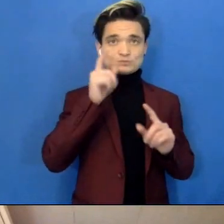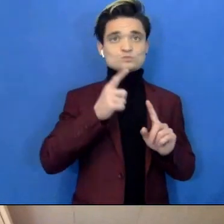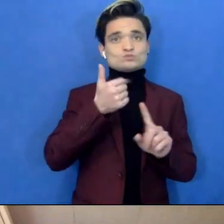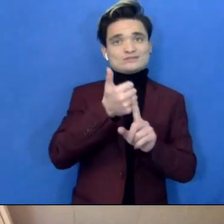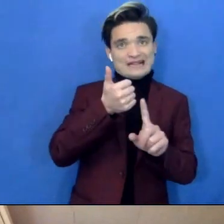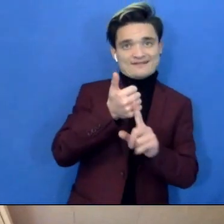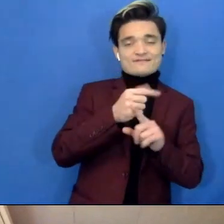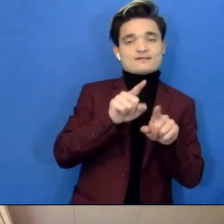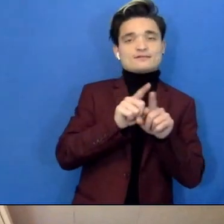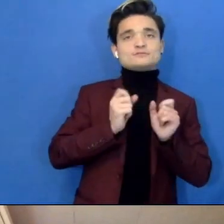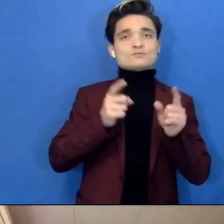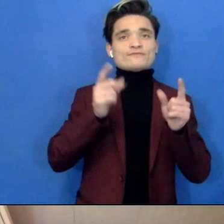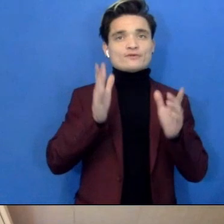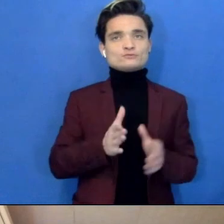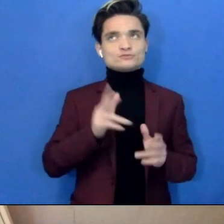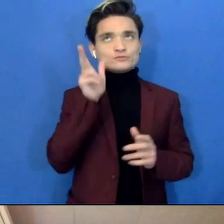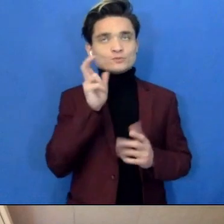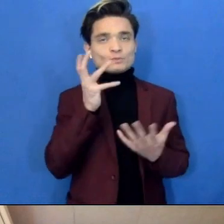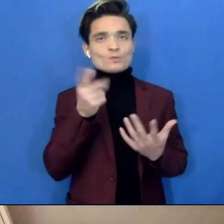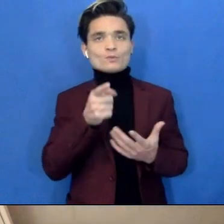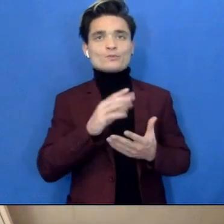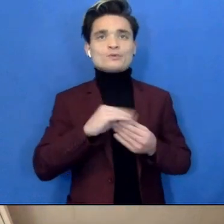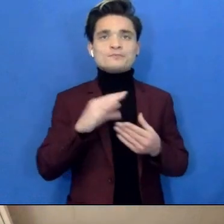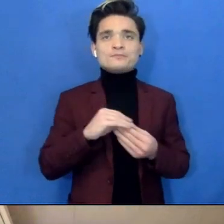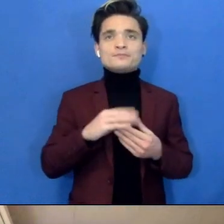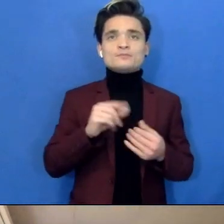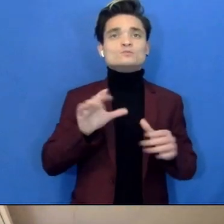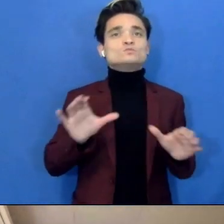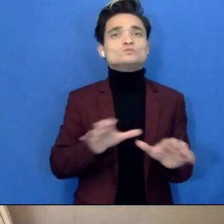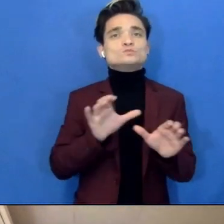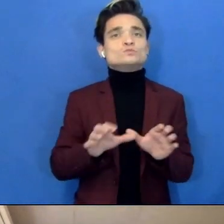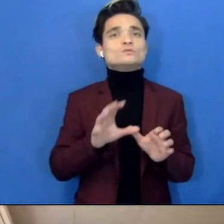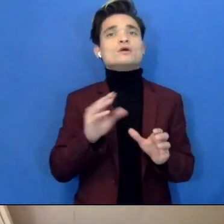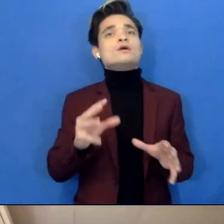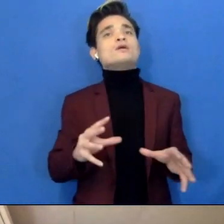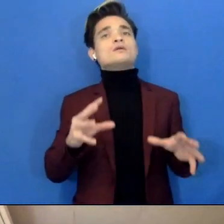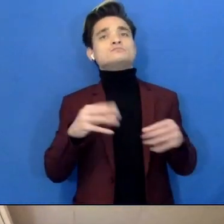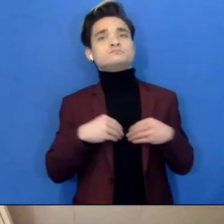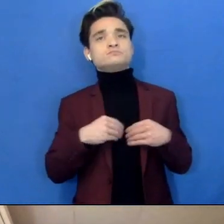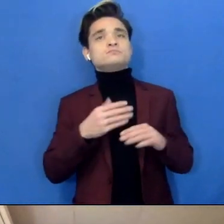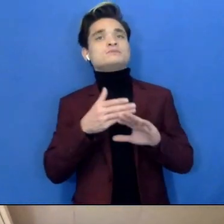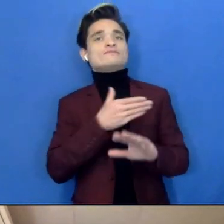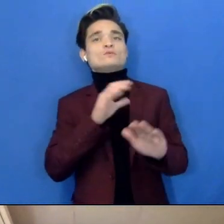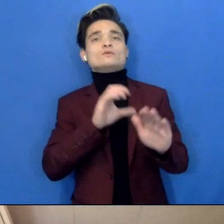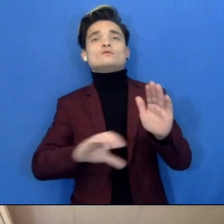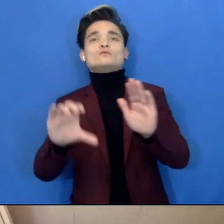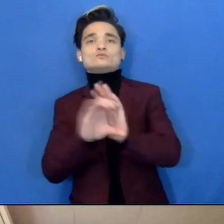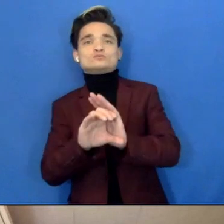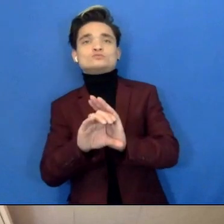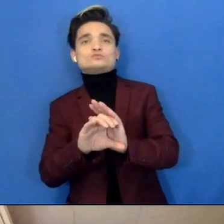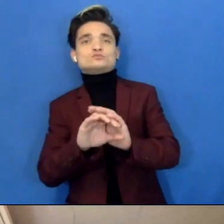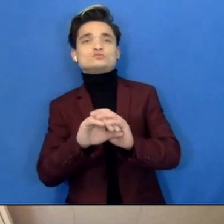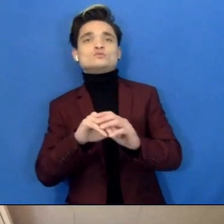body for your character and you are able to hear what that body is telling